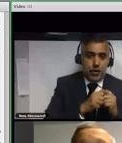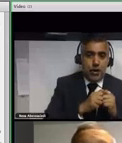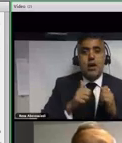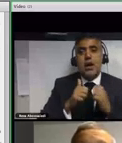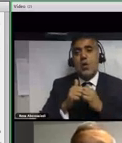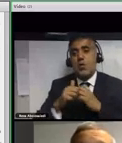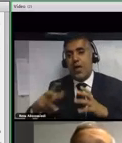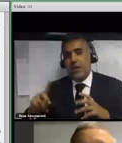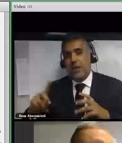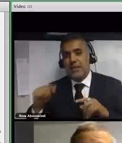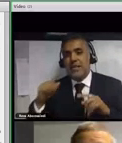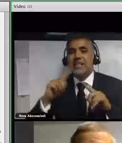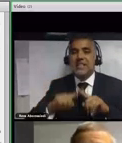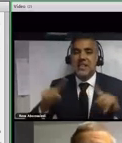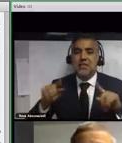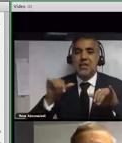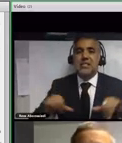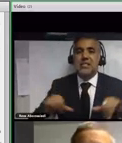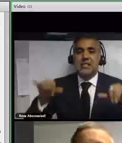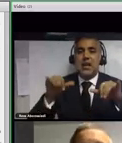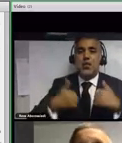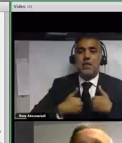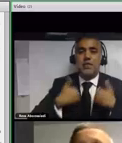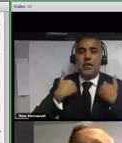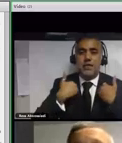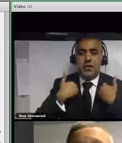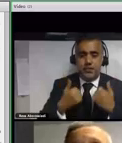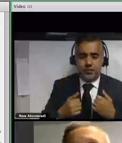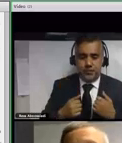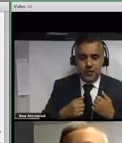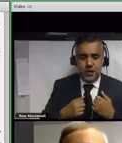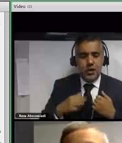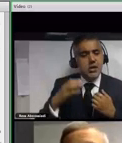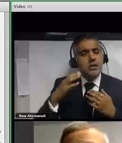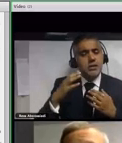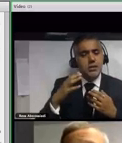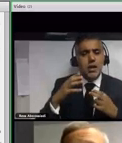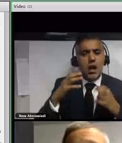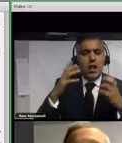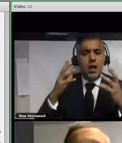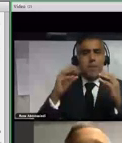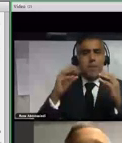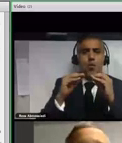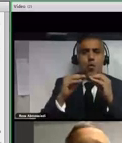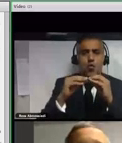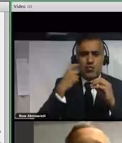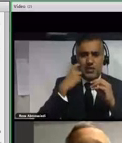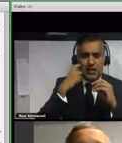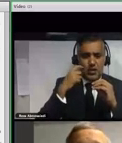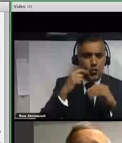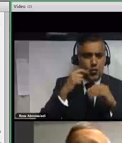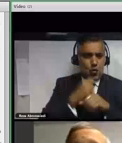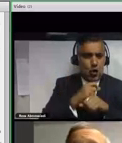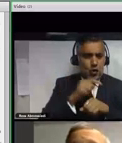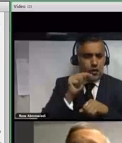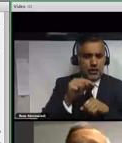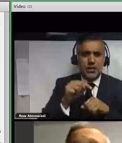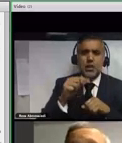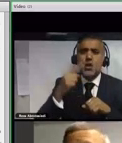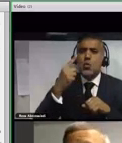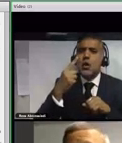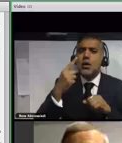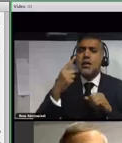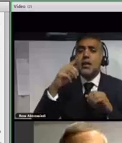be a very different standard of living. As a matter of fact, there's been a lot more work on this recently. One example in